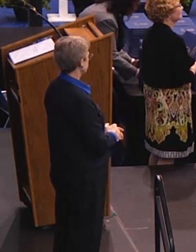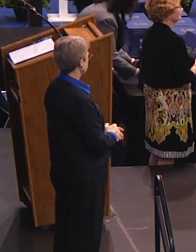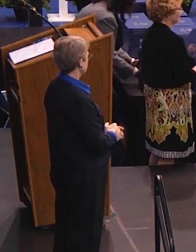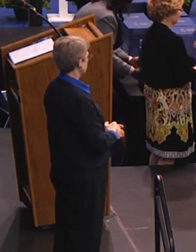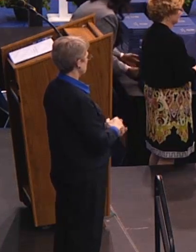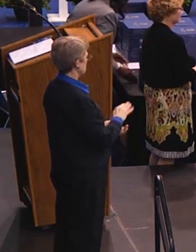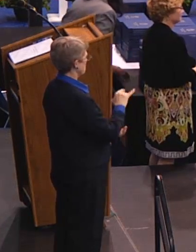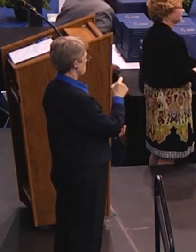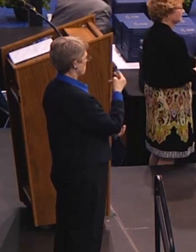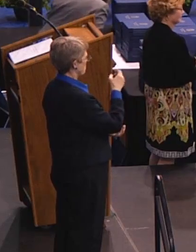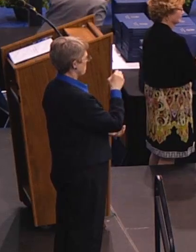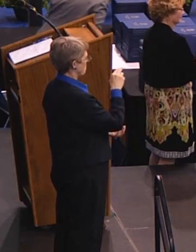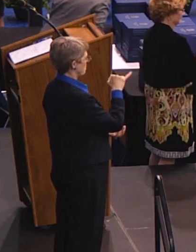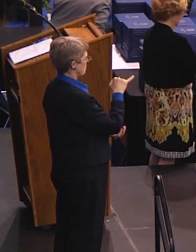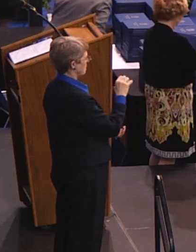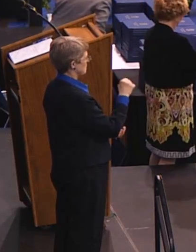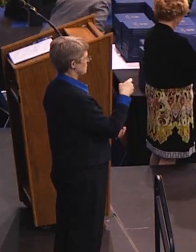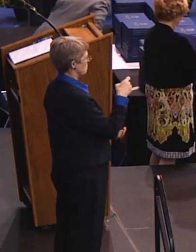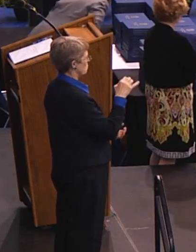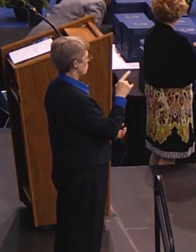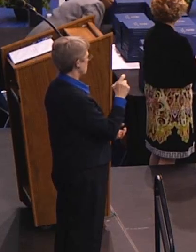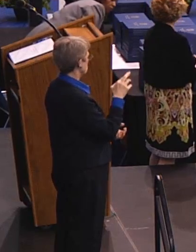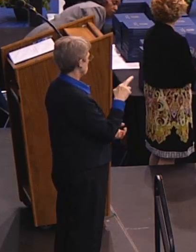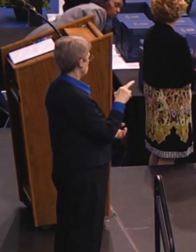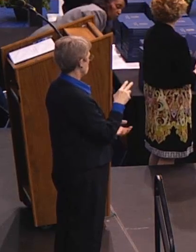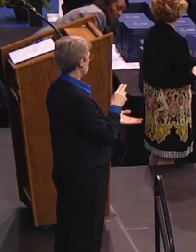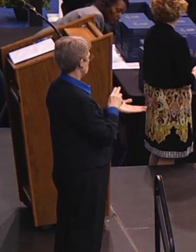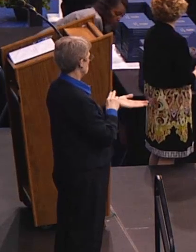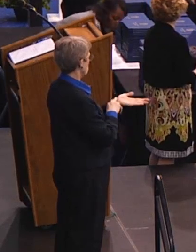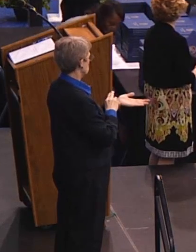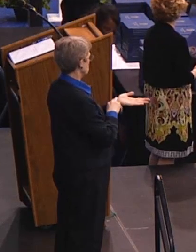Bethany Paige Scrimcher, nursing, cum laude.